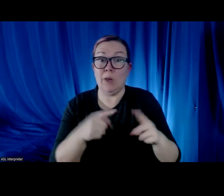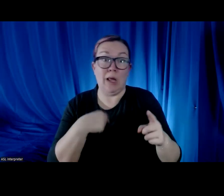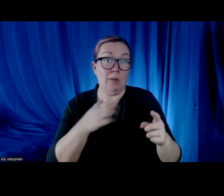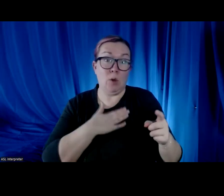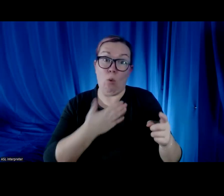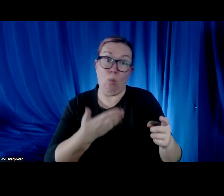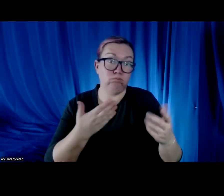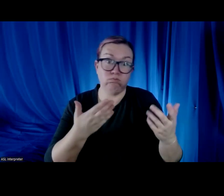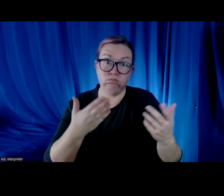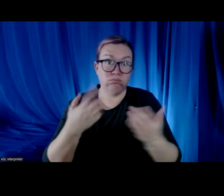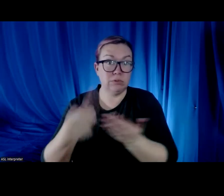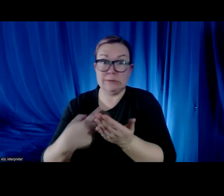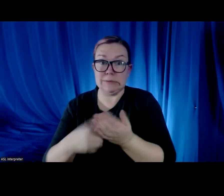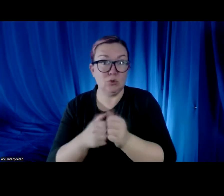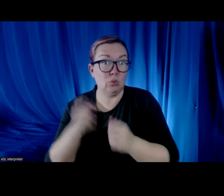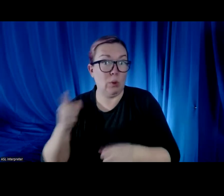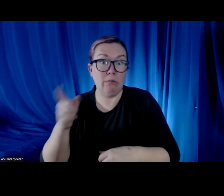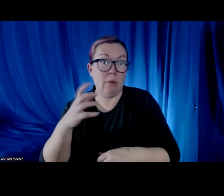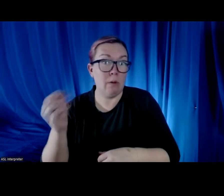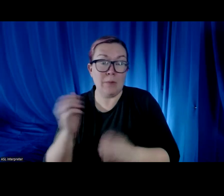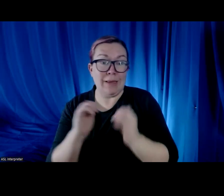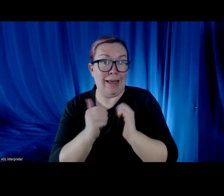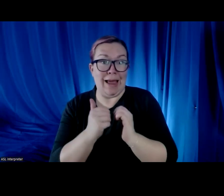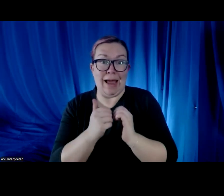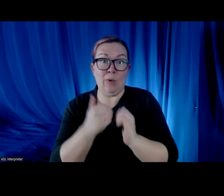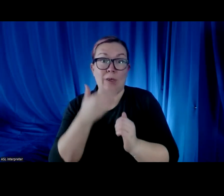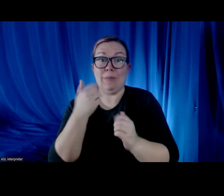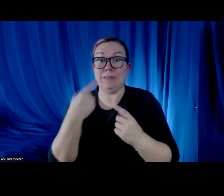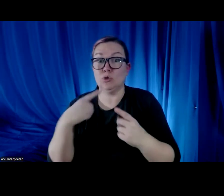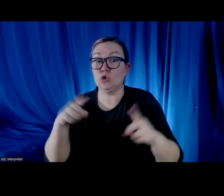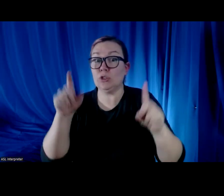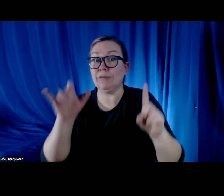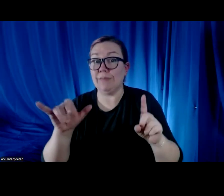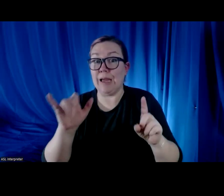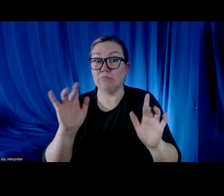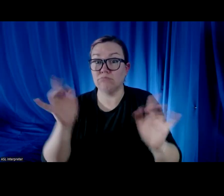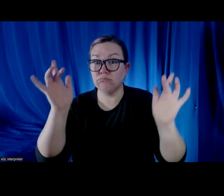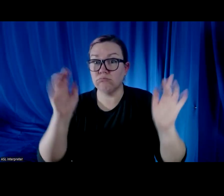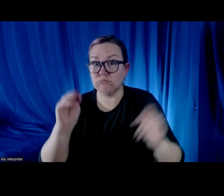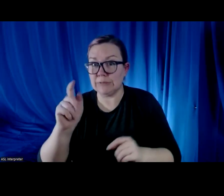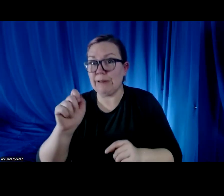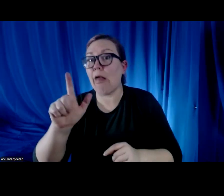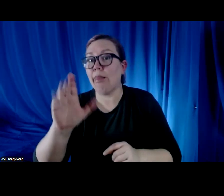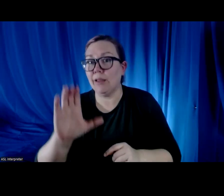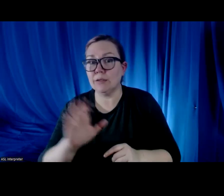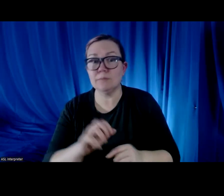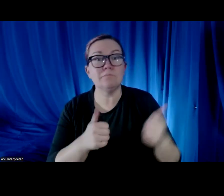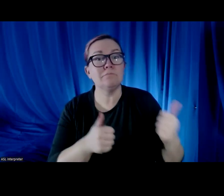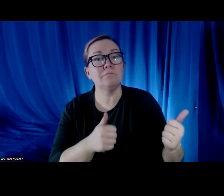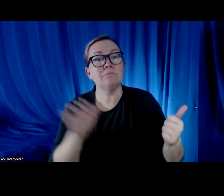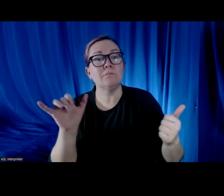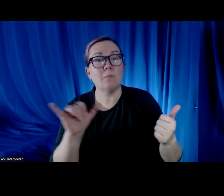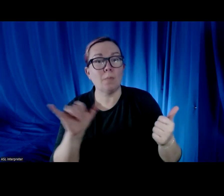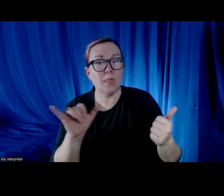discussing with them, how we might be able to best achieve that metallic effect. And also,